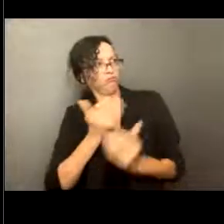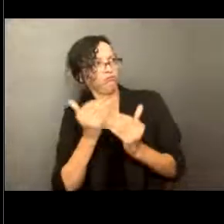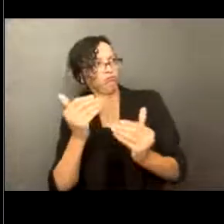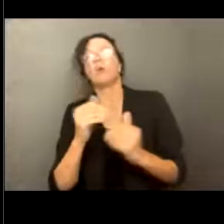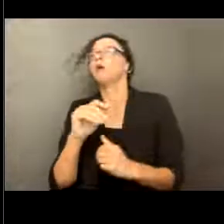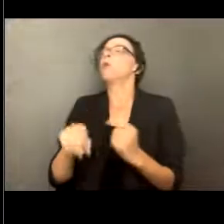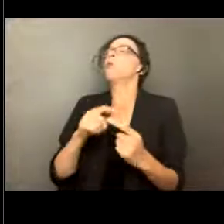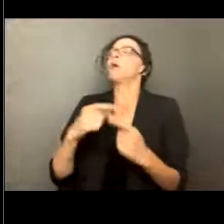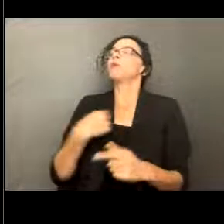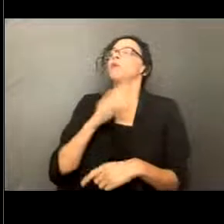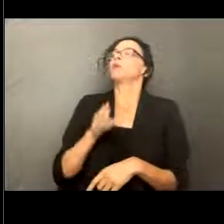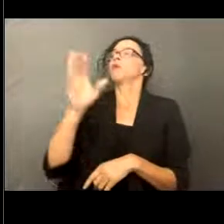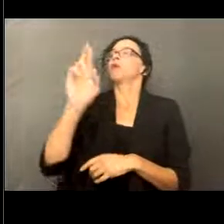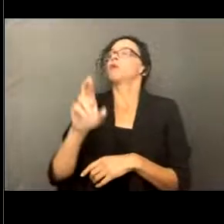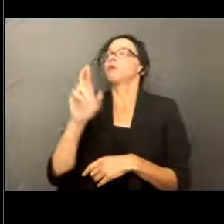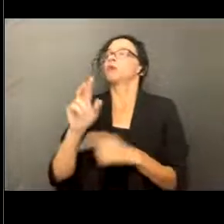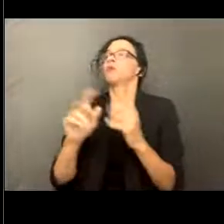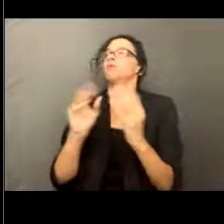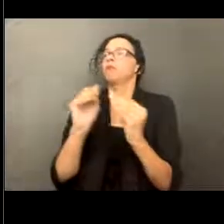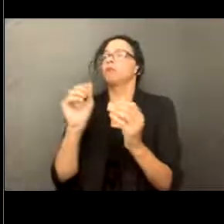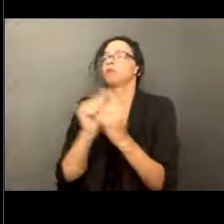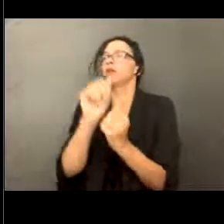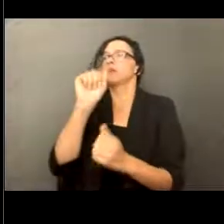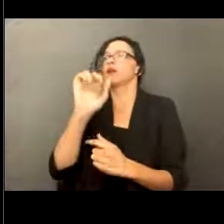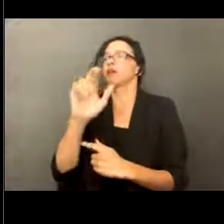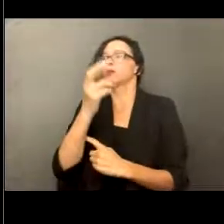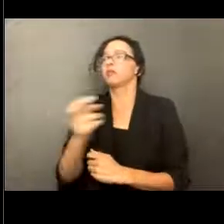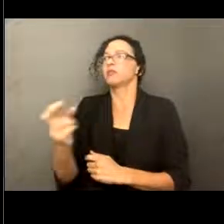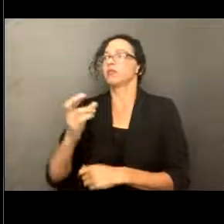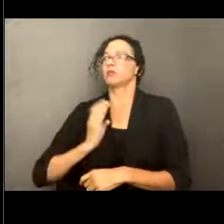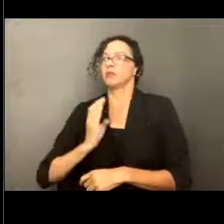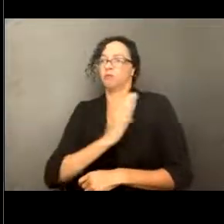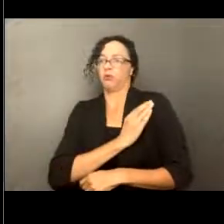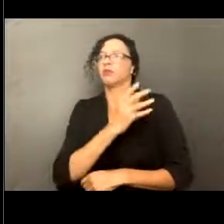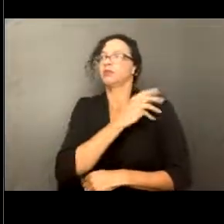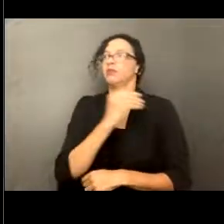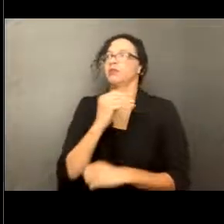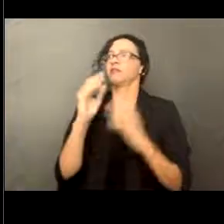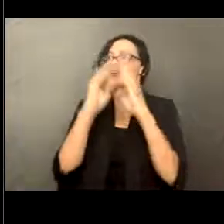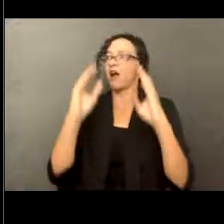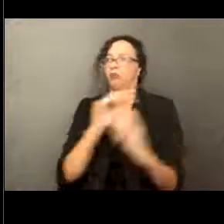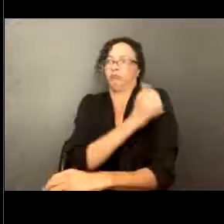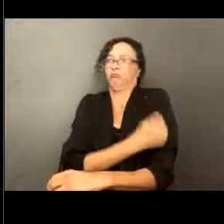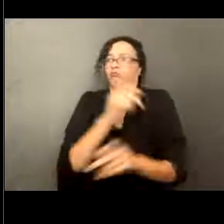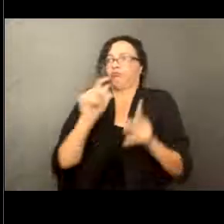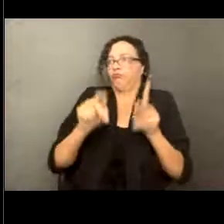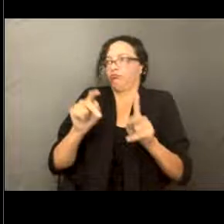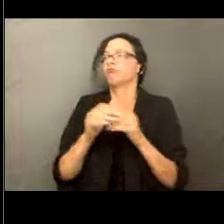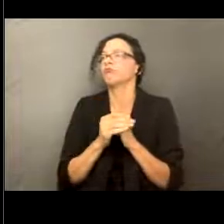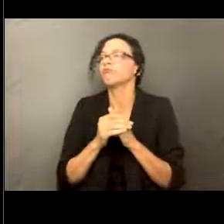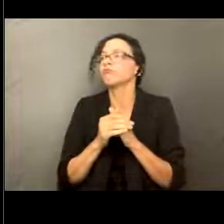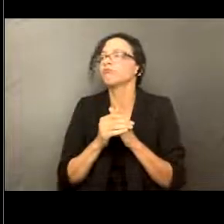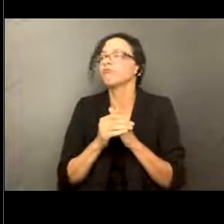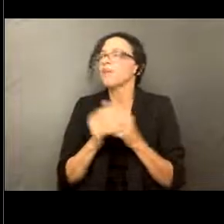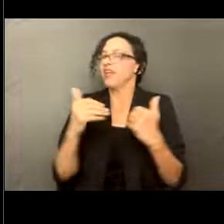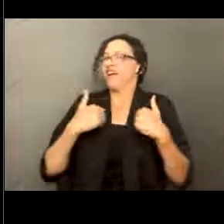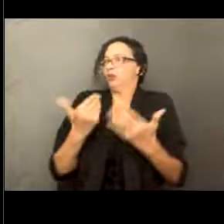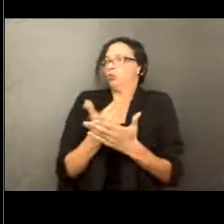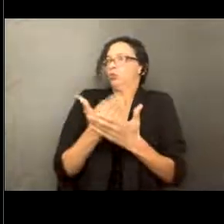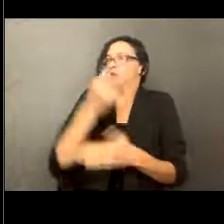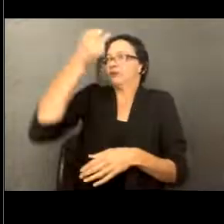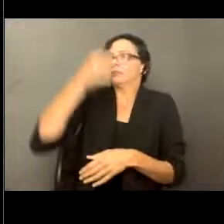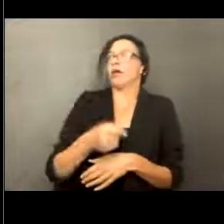meet with the Air Resources Board and the housing folks, they have a new Southern California headquarters. Are we going to